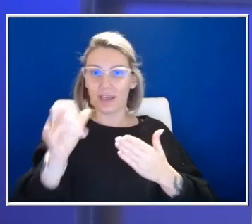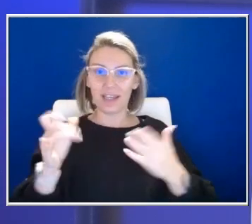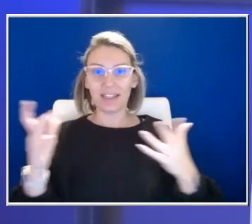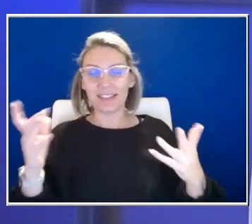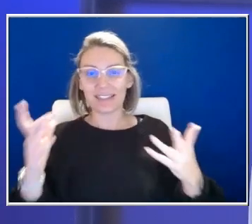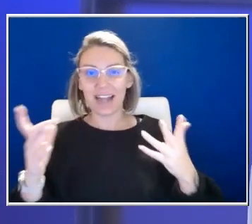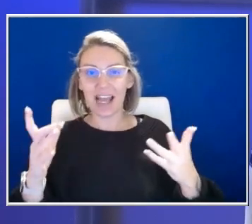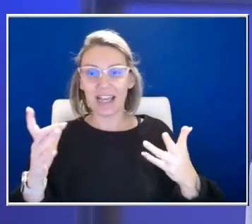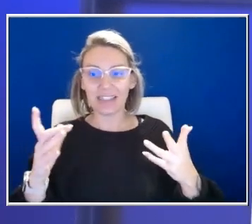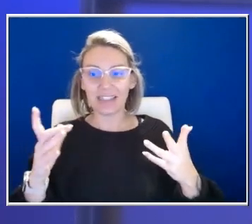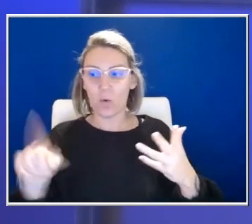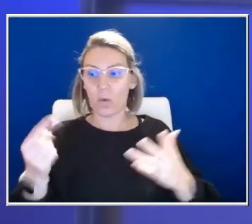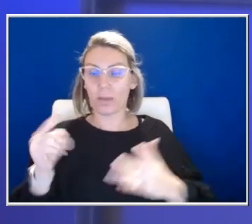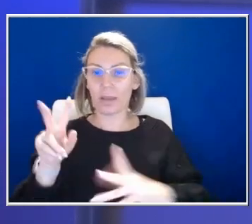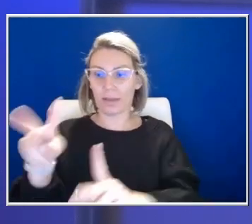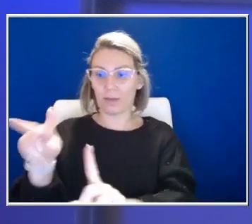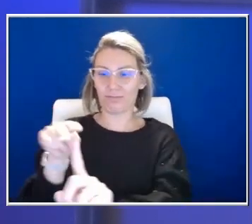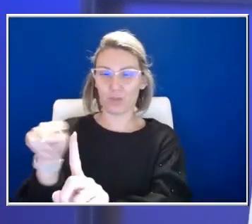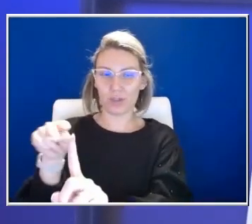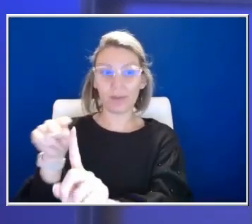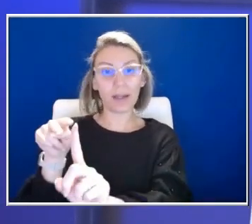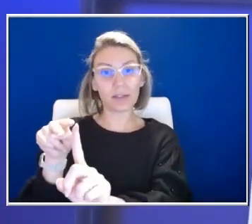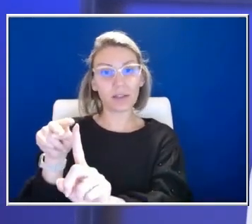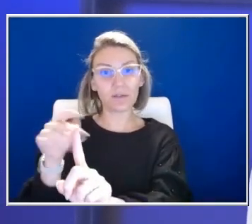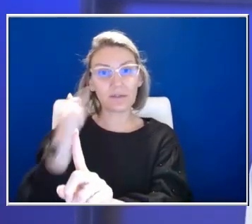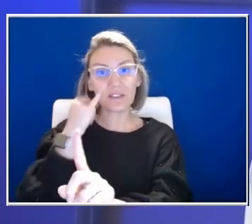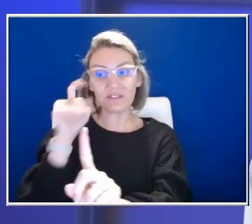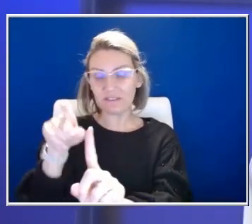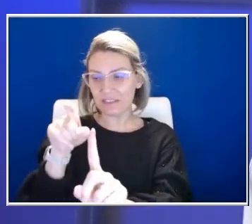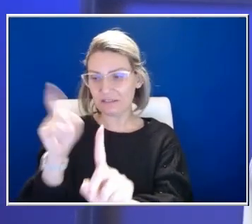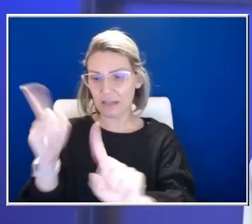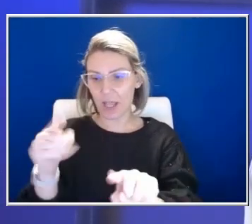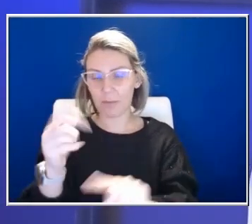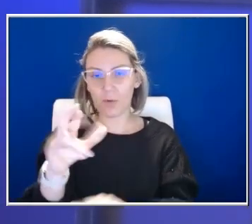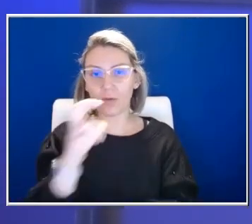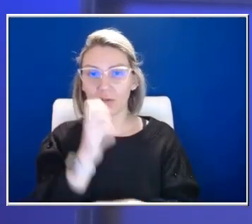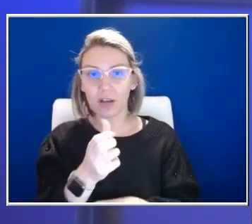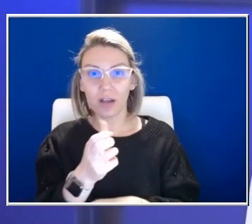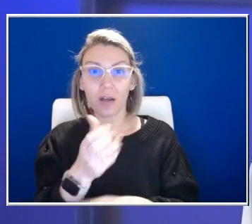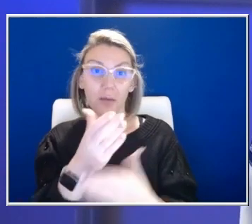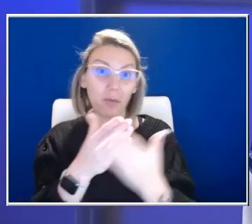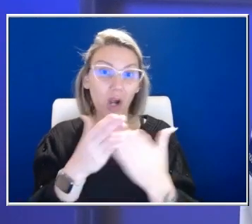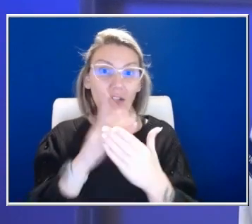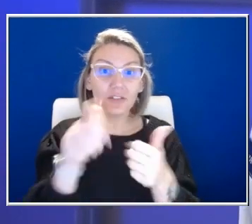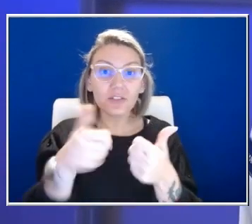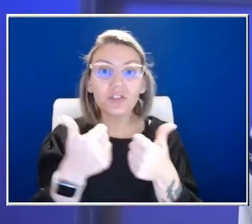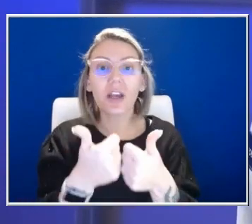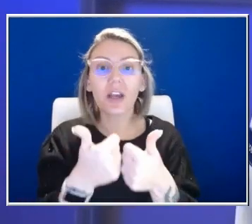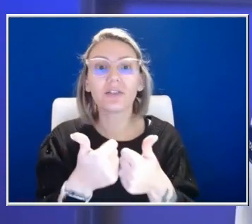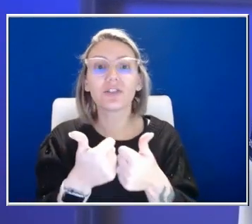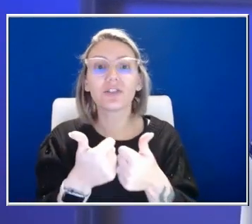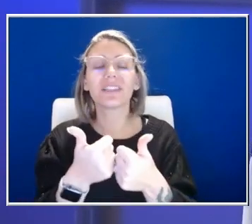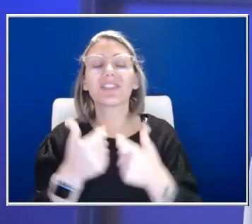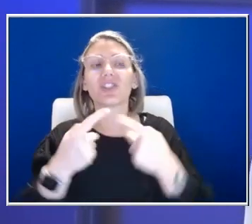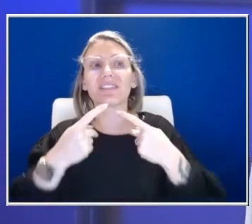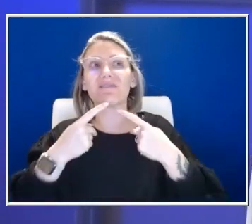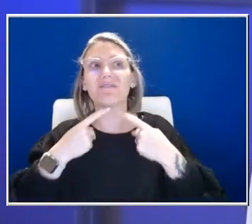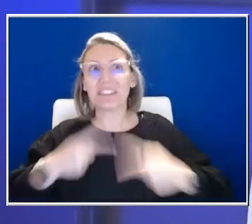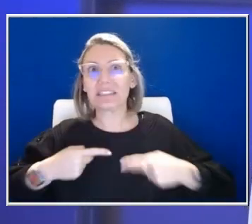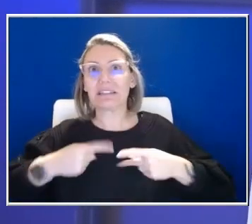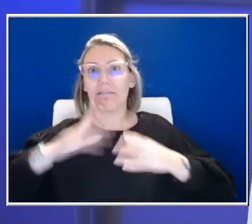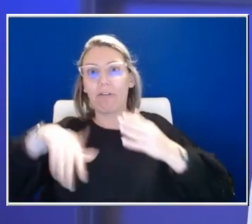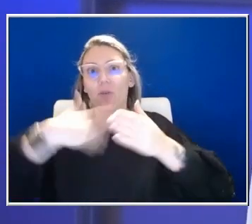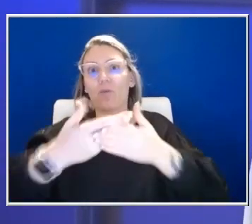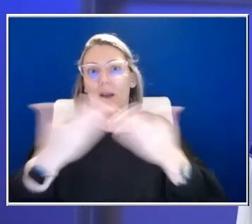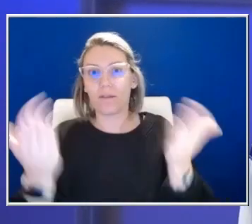perspective of if they should be here or not. Part of it is just the challenges of them physically getting here. Sure. And that